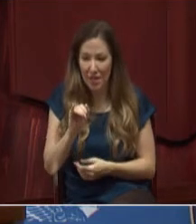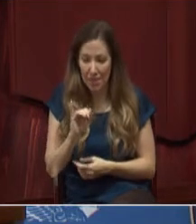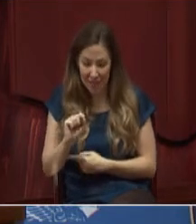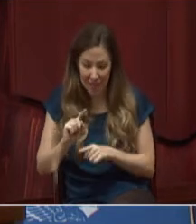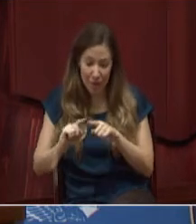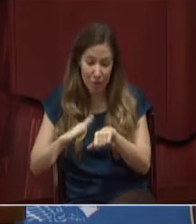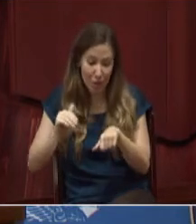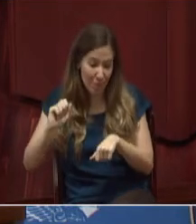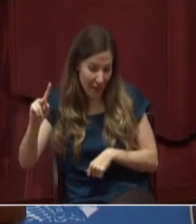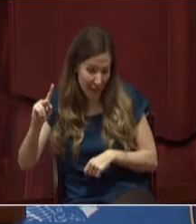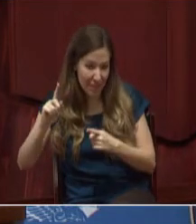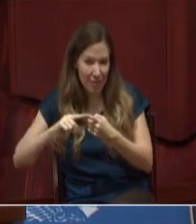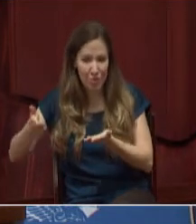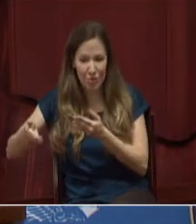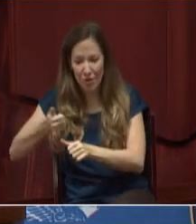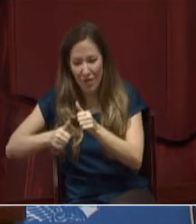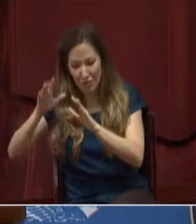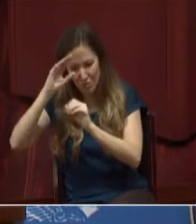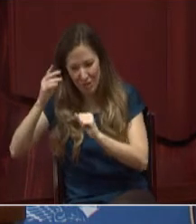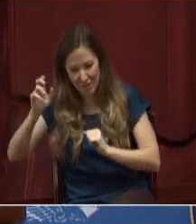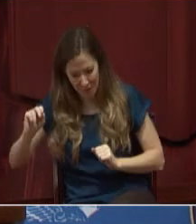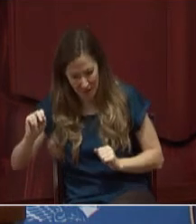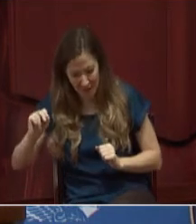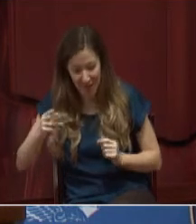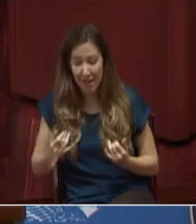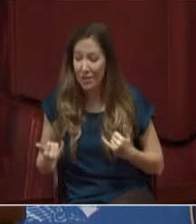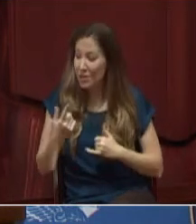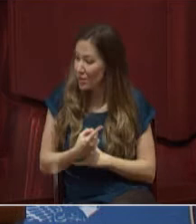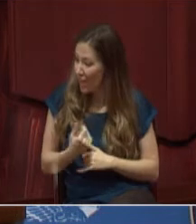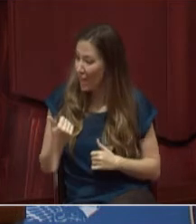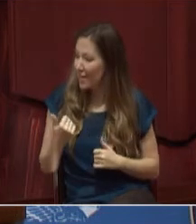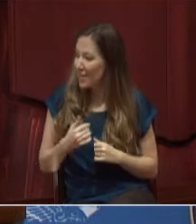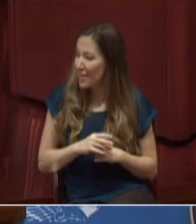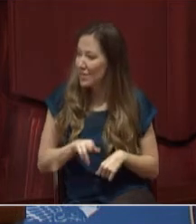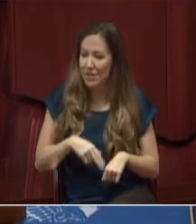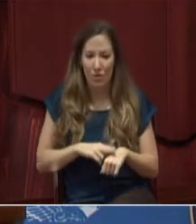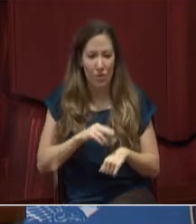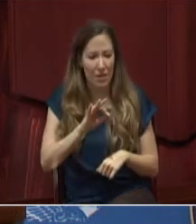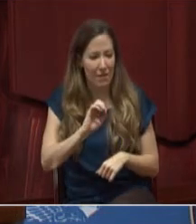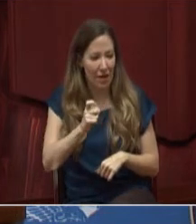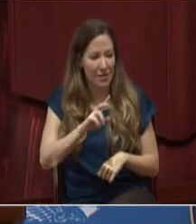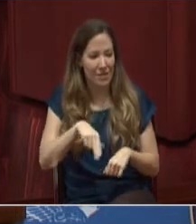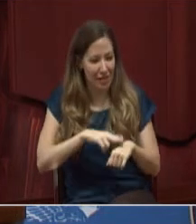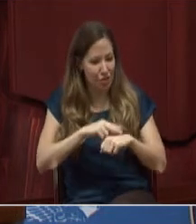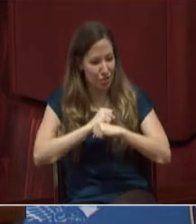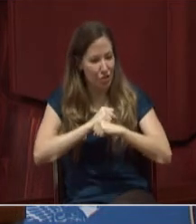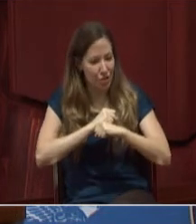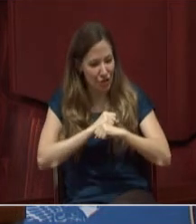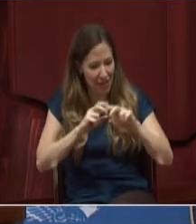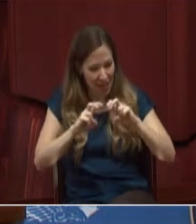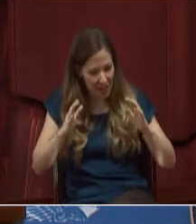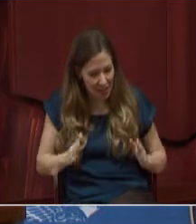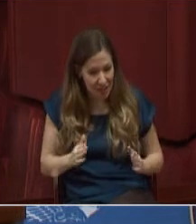back to serve under President Reagan. And today, she's, of course, Fox's national security analyst. So with